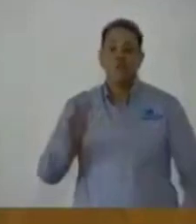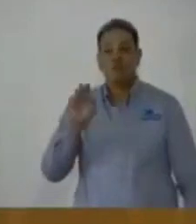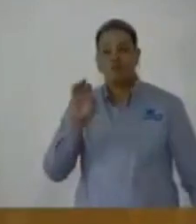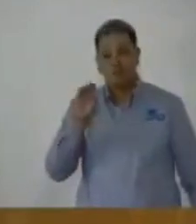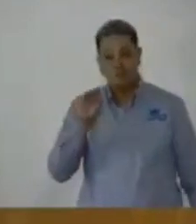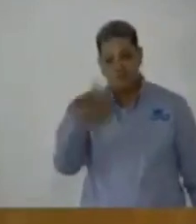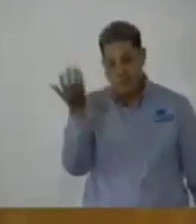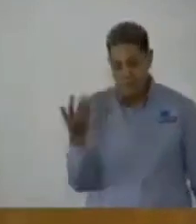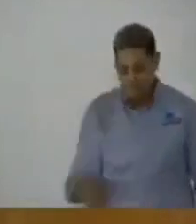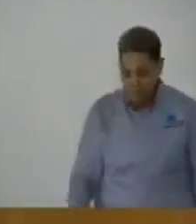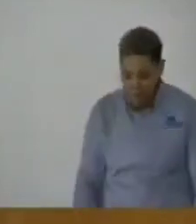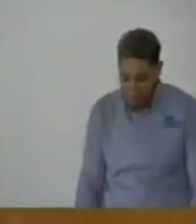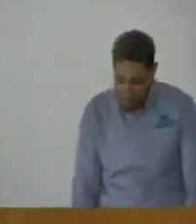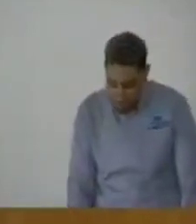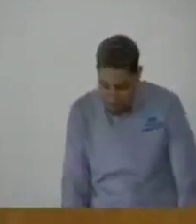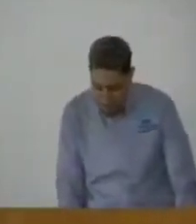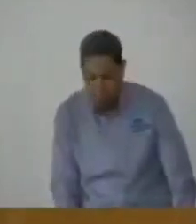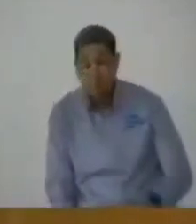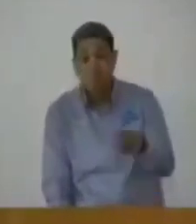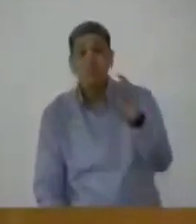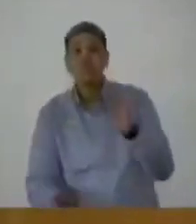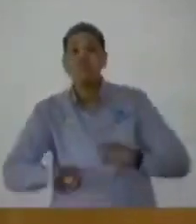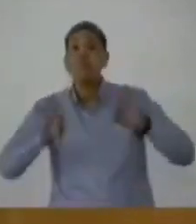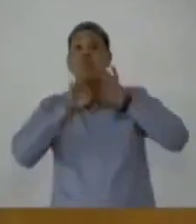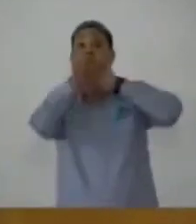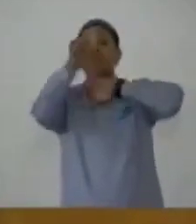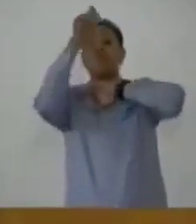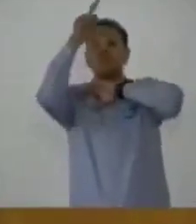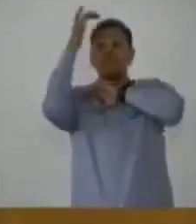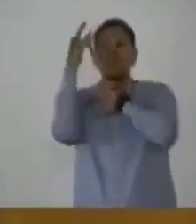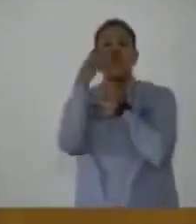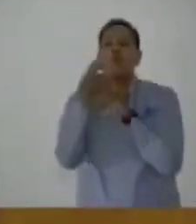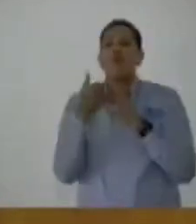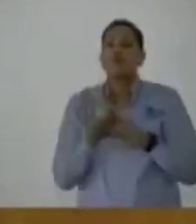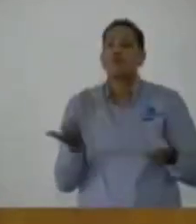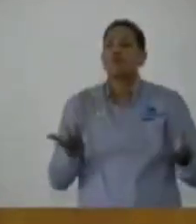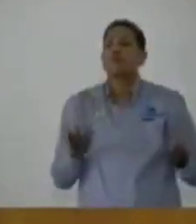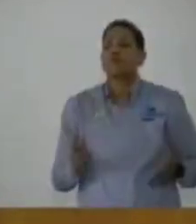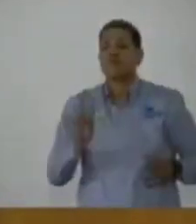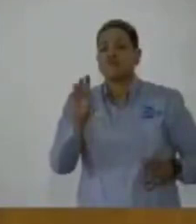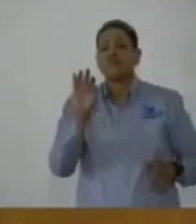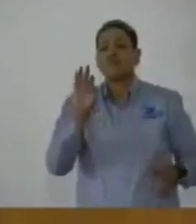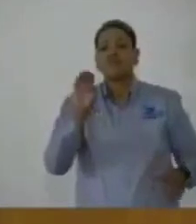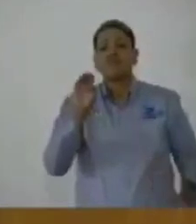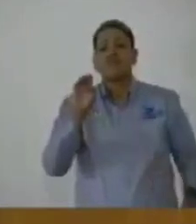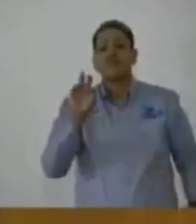290. Now, this is very important for us to understand, because